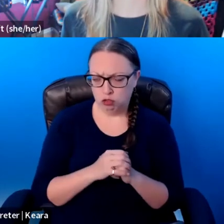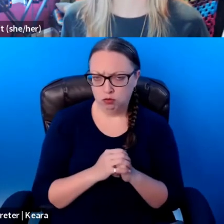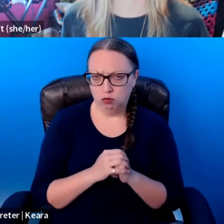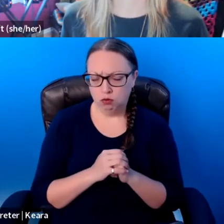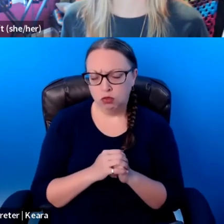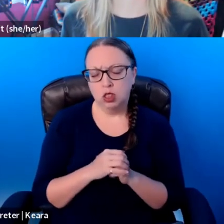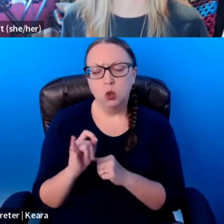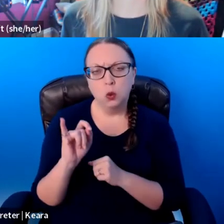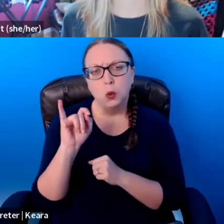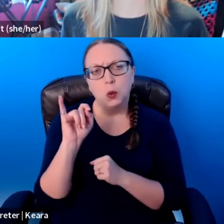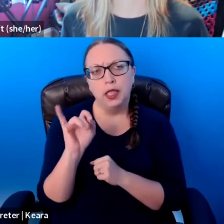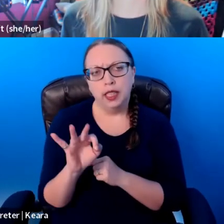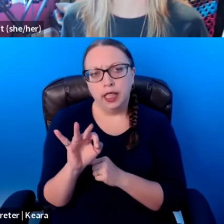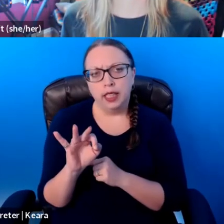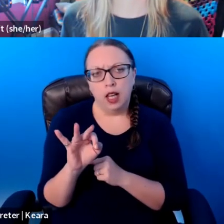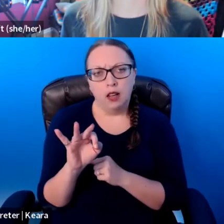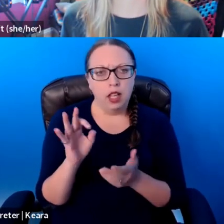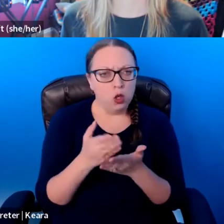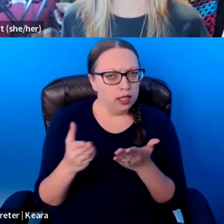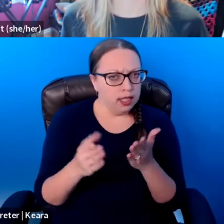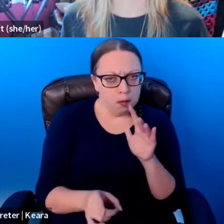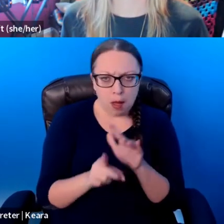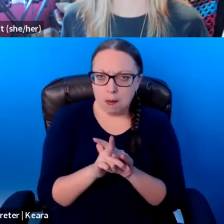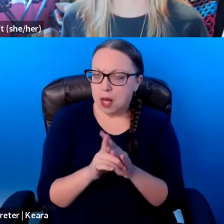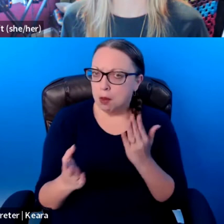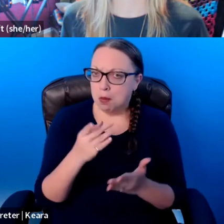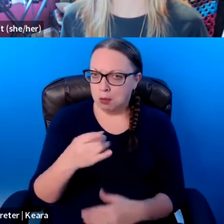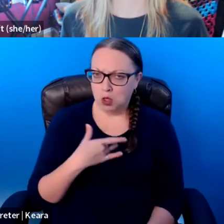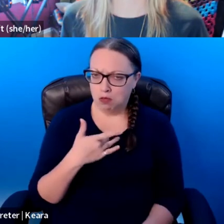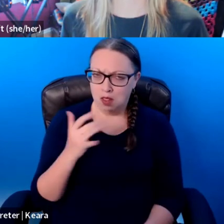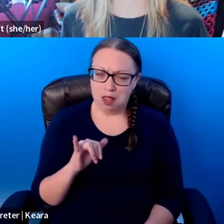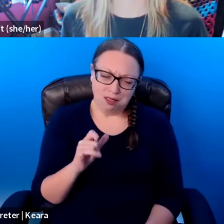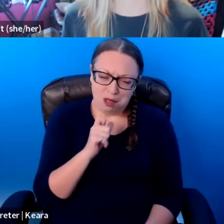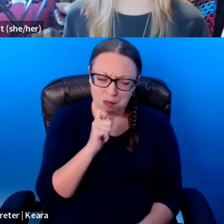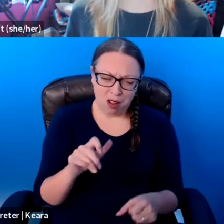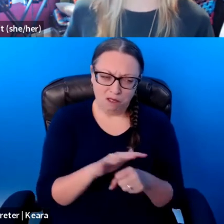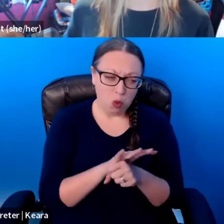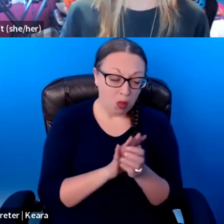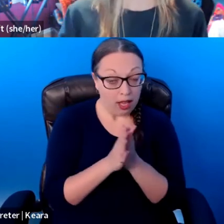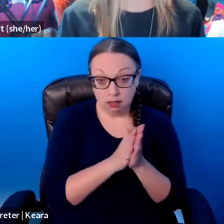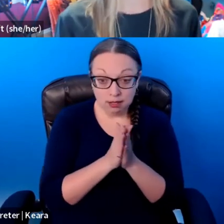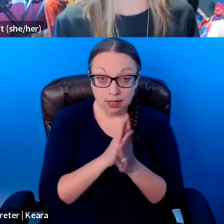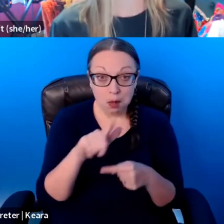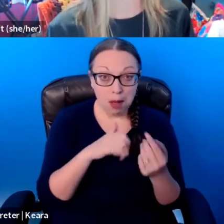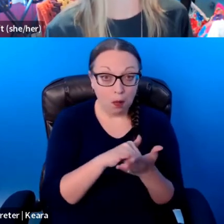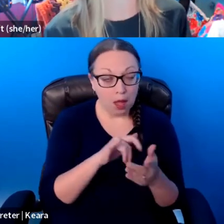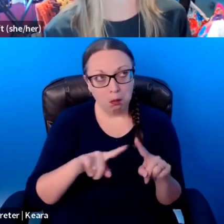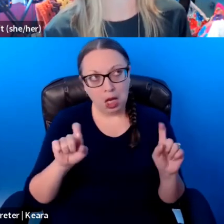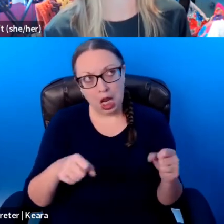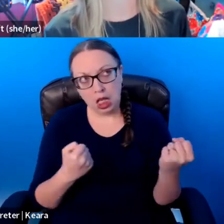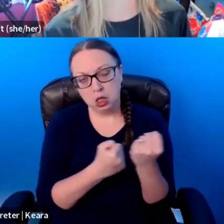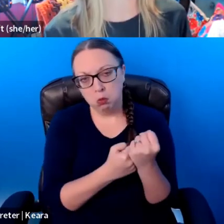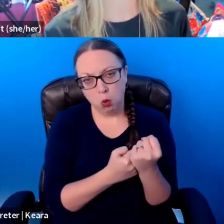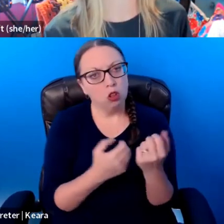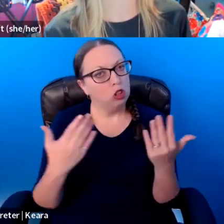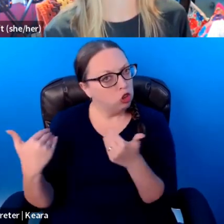know, if there's things that come up that maybe you're not 100% passionate about, but you can lend a voice to it. Lend that voice to it, strengthen that